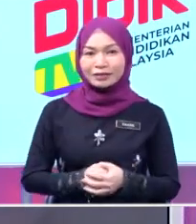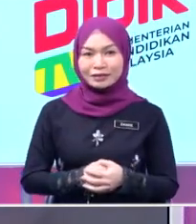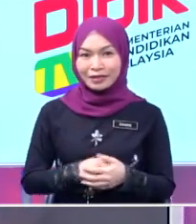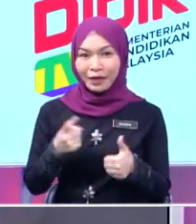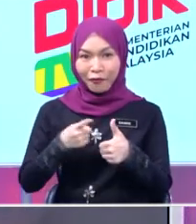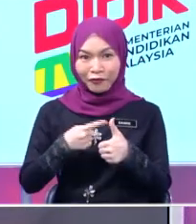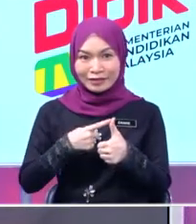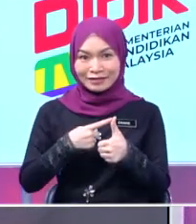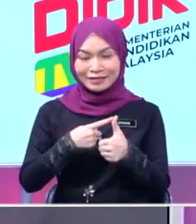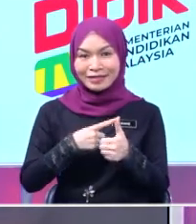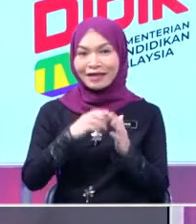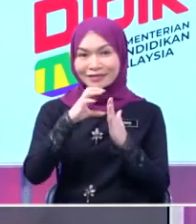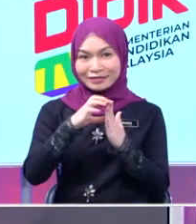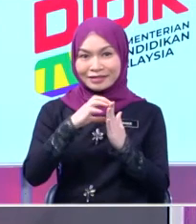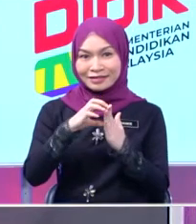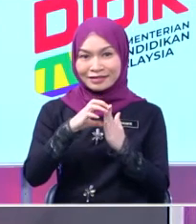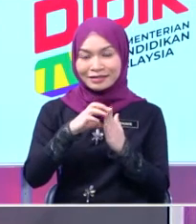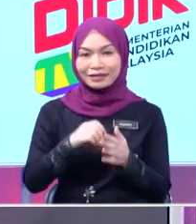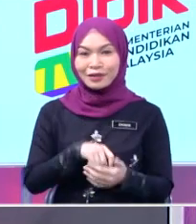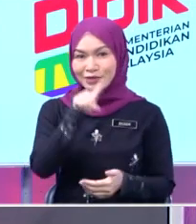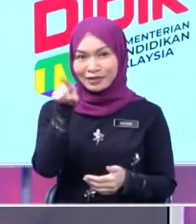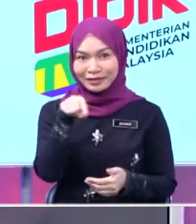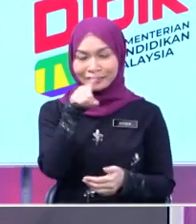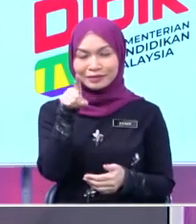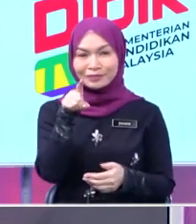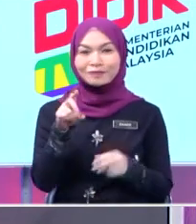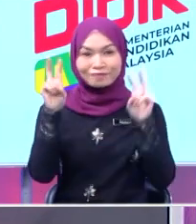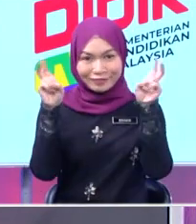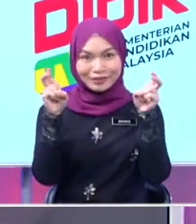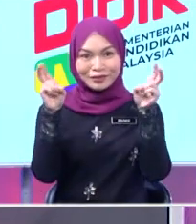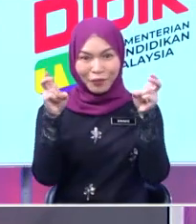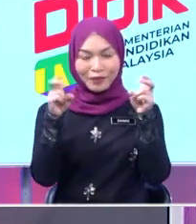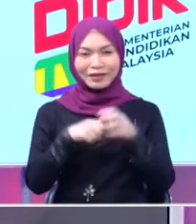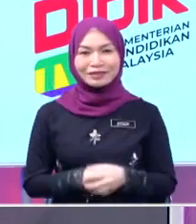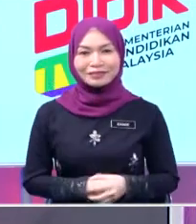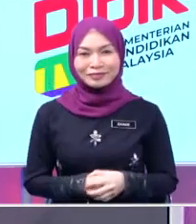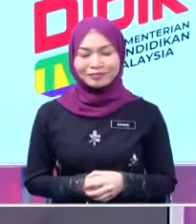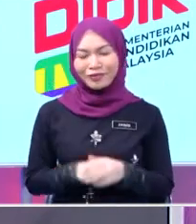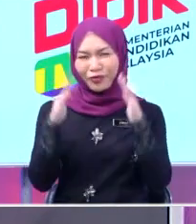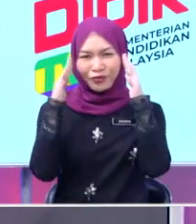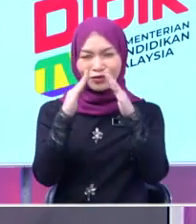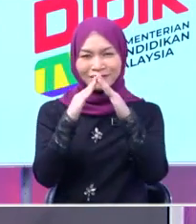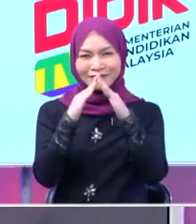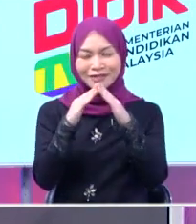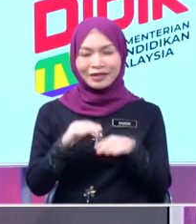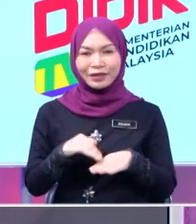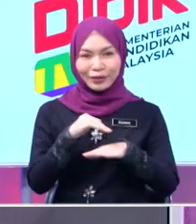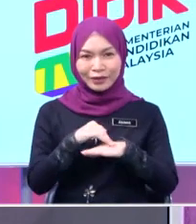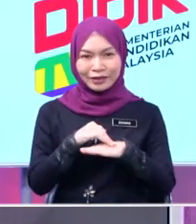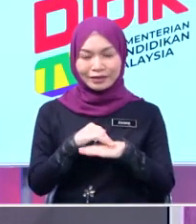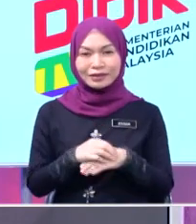is circle the topic. Because that's what we're going to focus on, to get the pupils to understand the